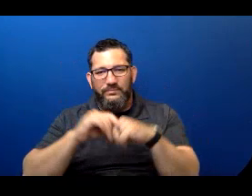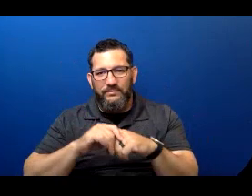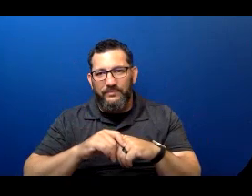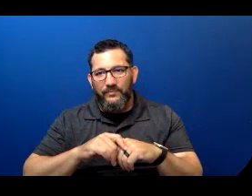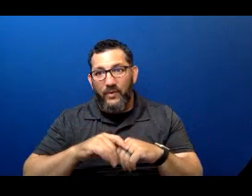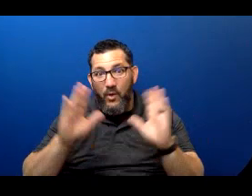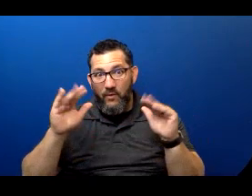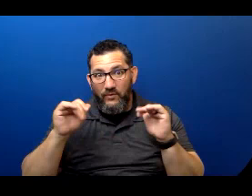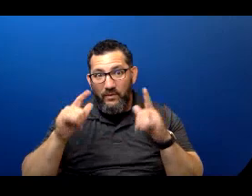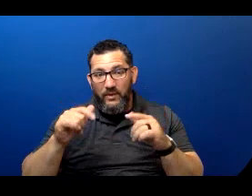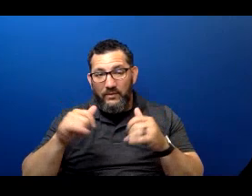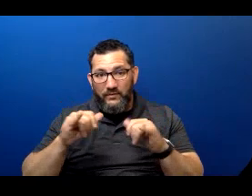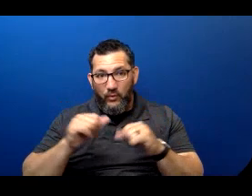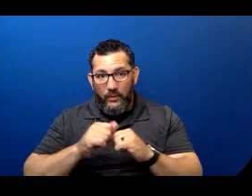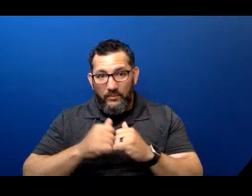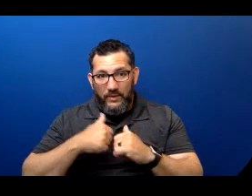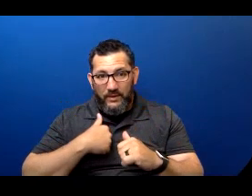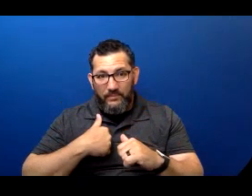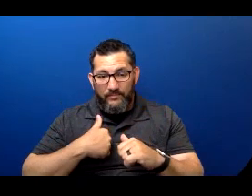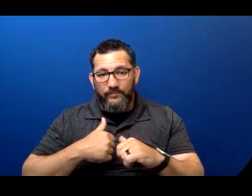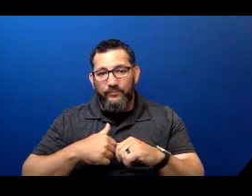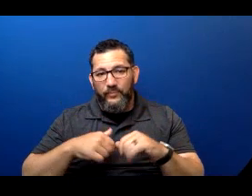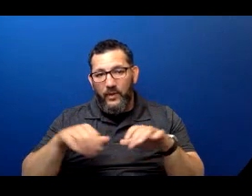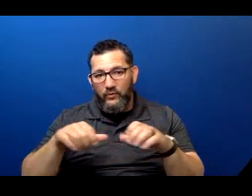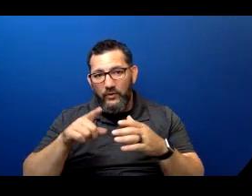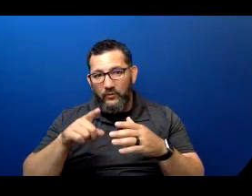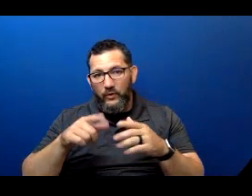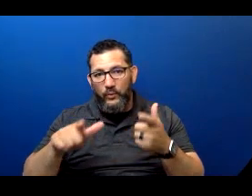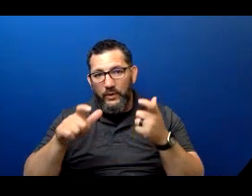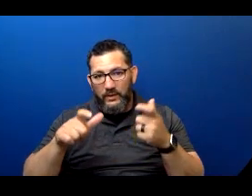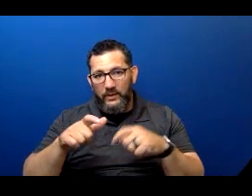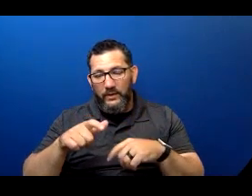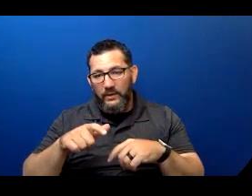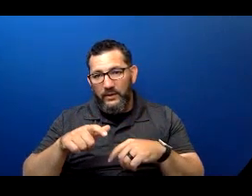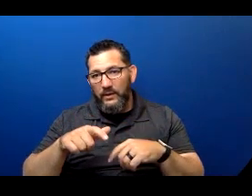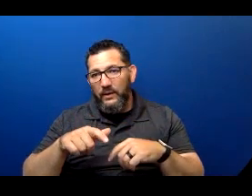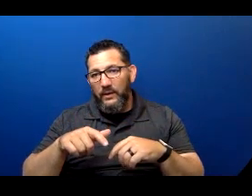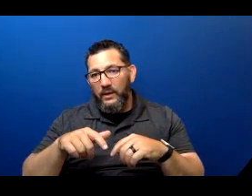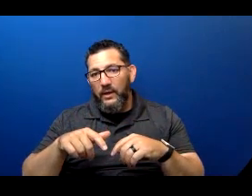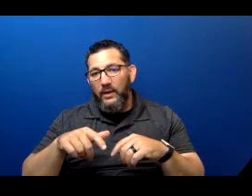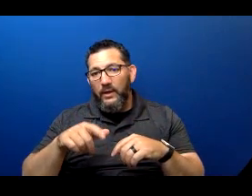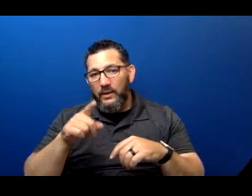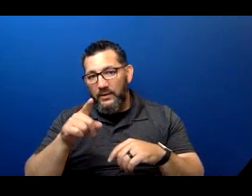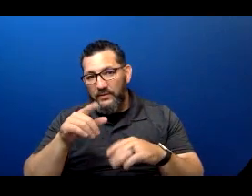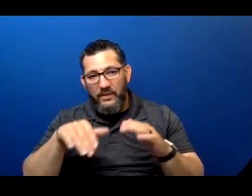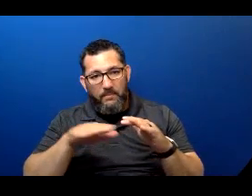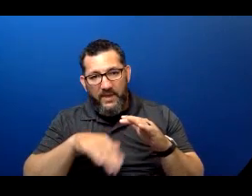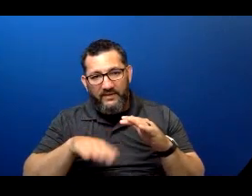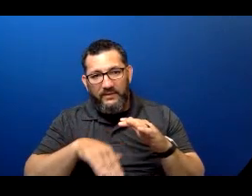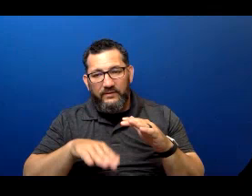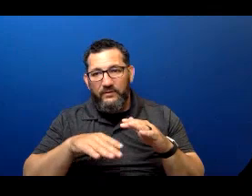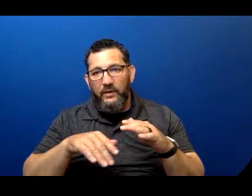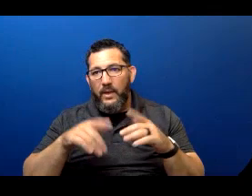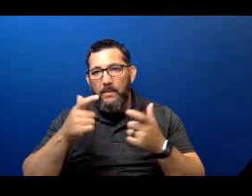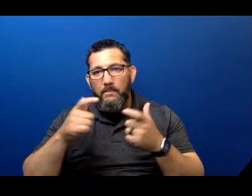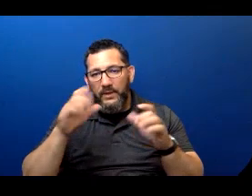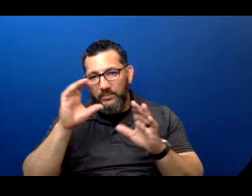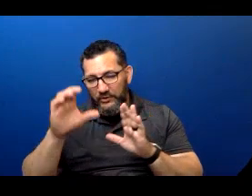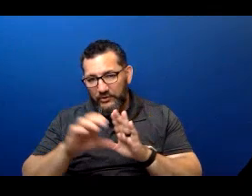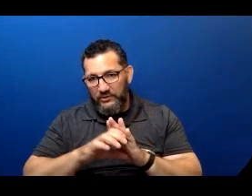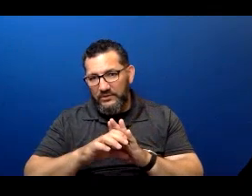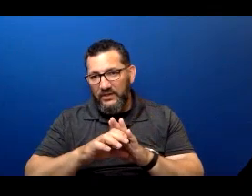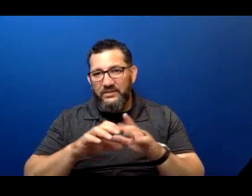Hopefully everybody's still with me. And I'm going to do this one pretty quickly as well. This is the basics. This is the big picture.